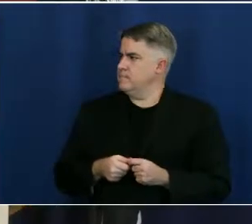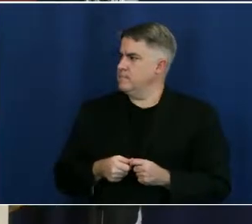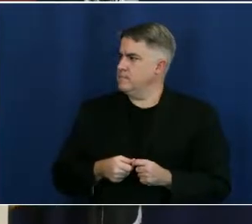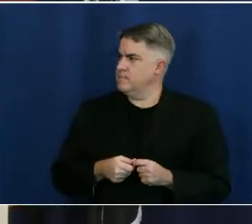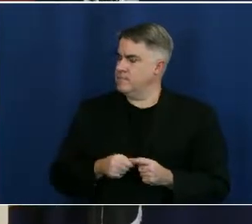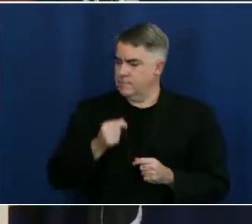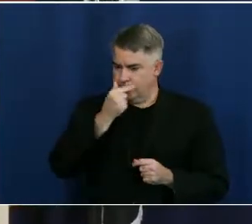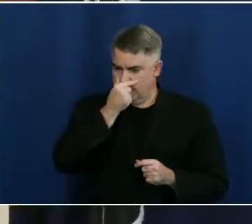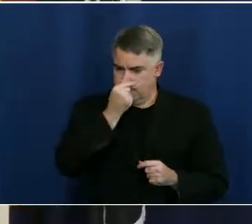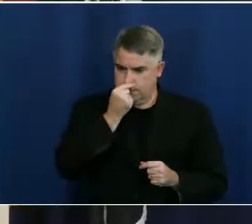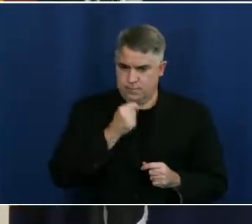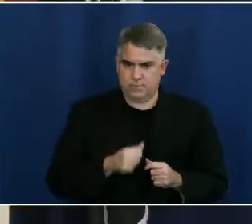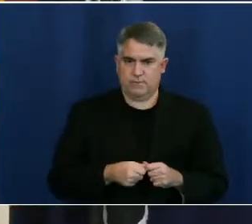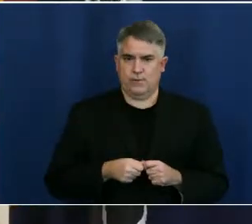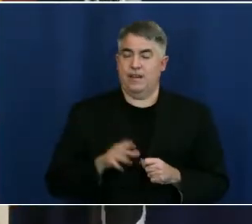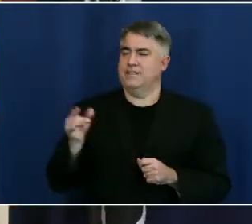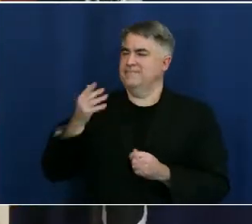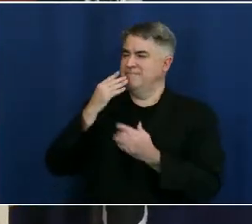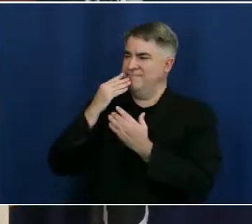Thank you, Chair Fletcher.